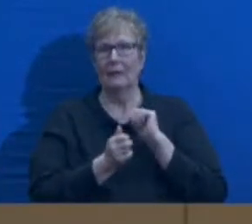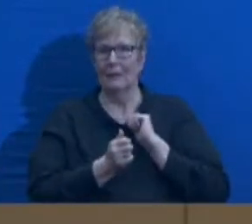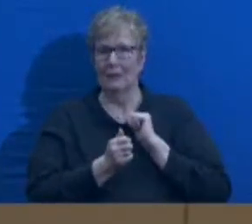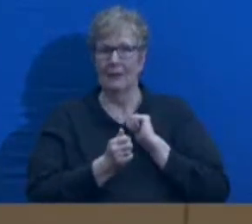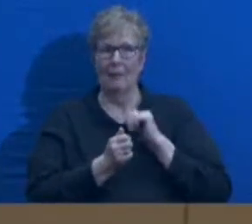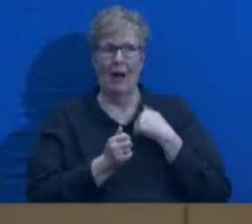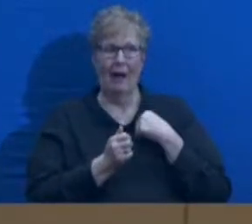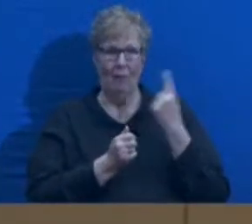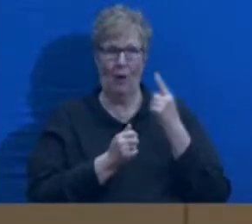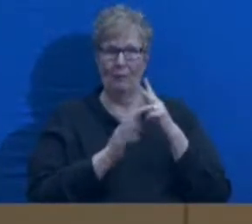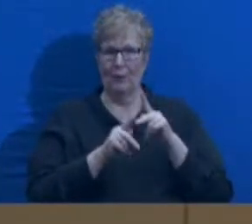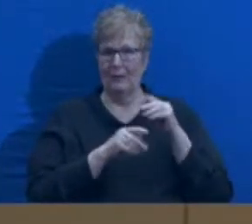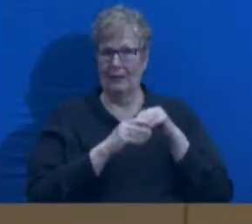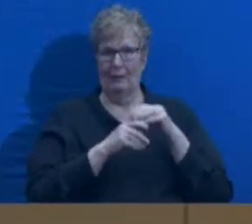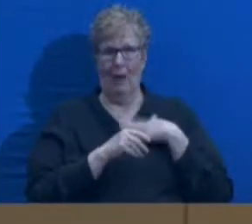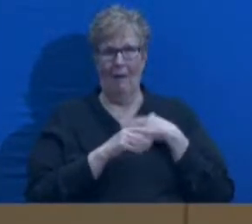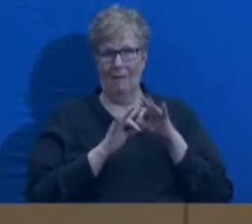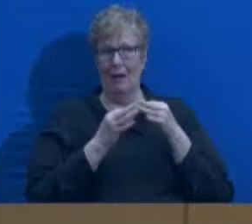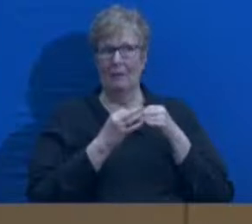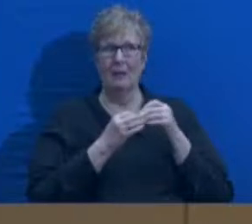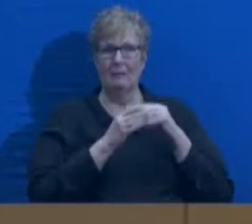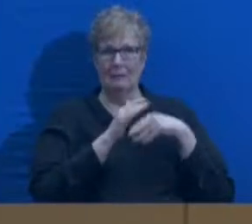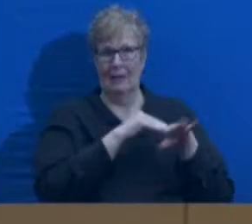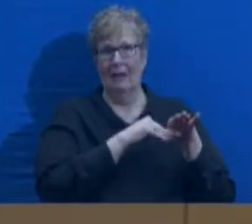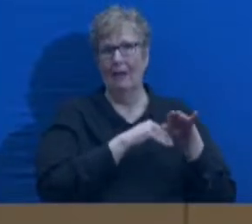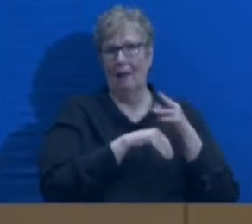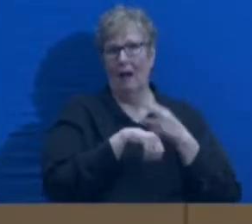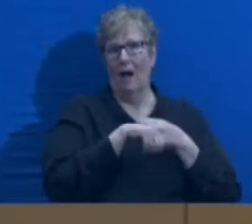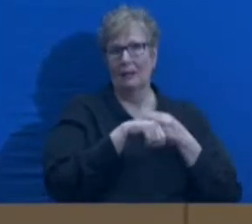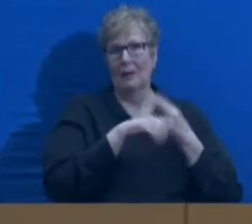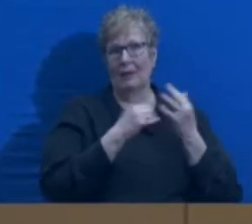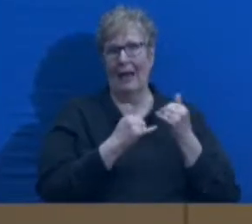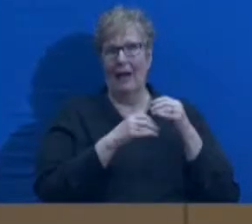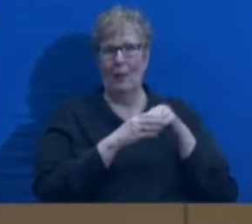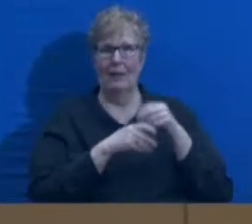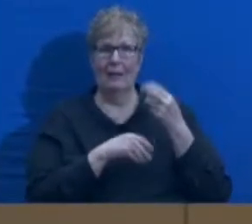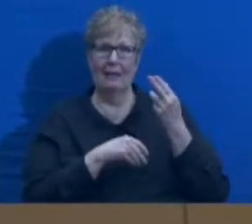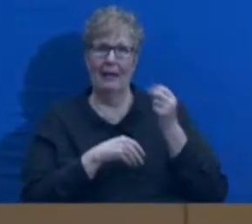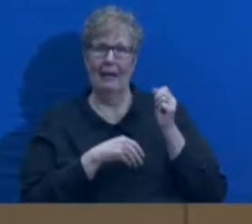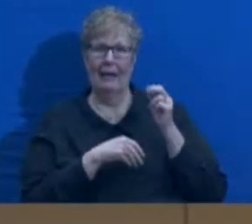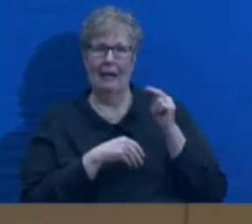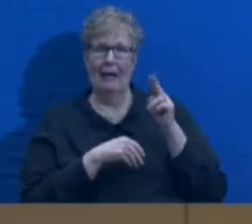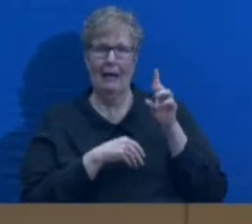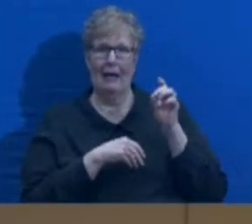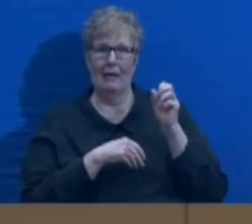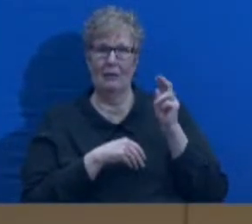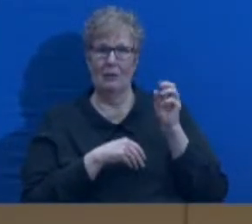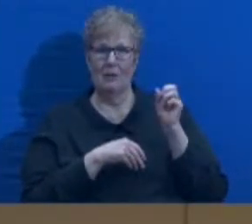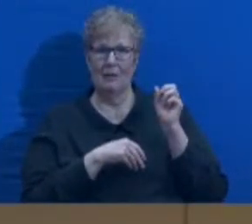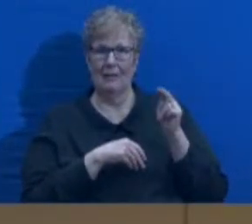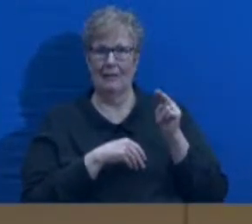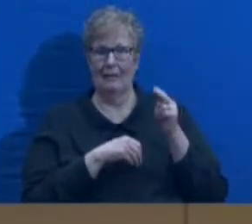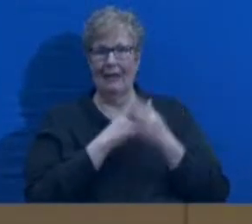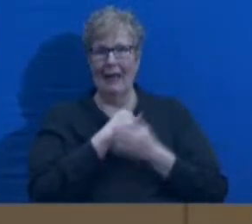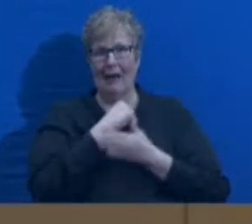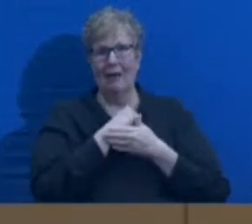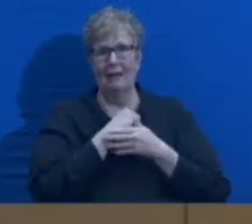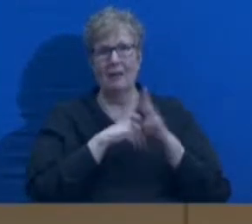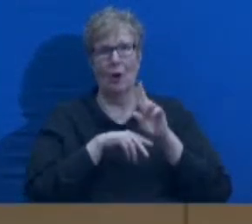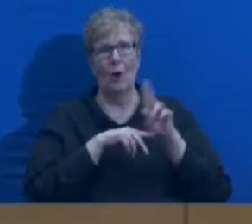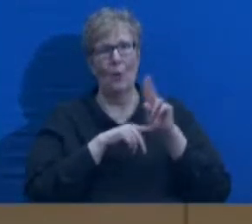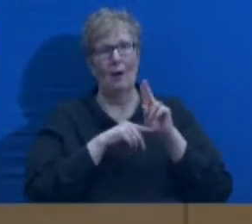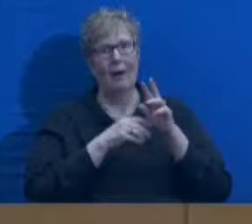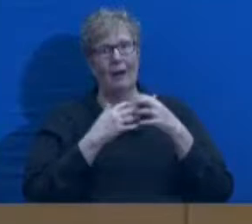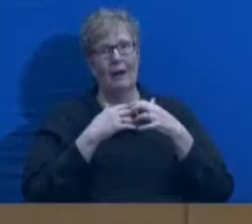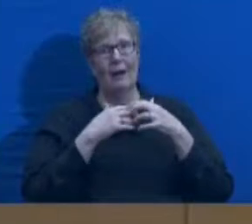have a family member in the hospital in Henderson County currently on a ventilator, and so it has affected me personally and my family. So we